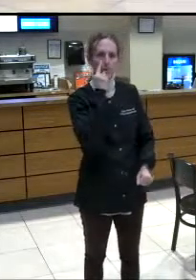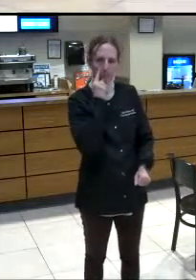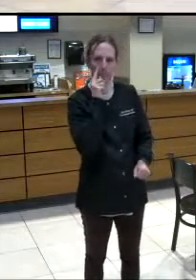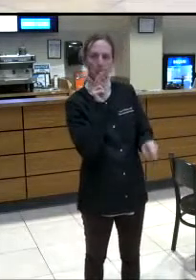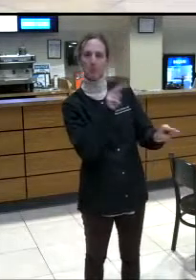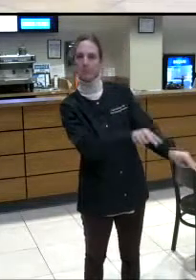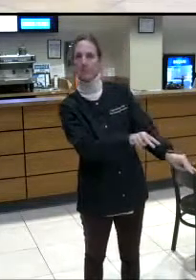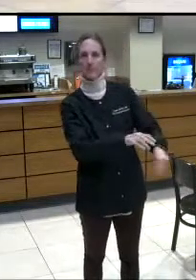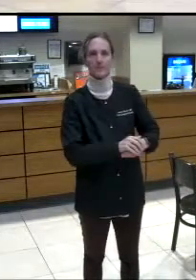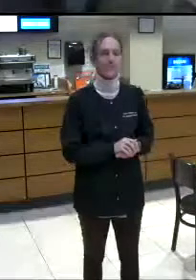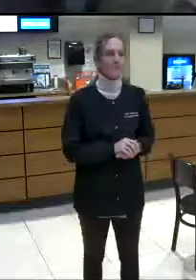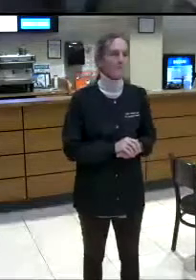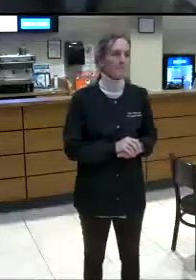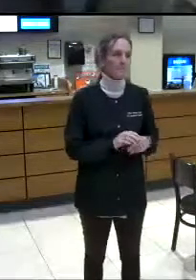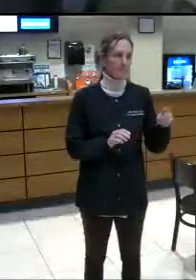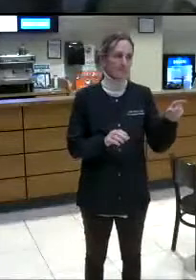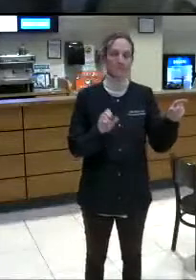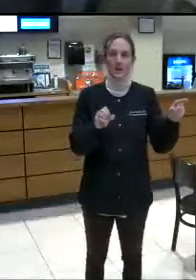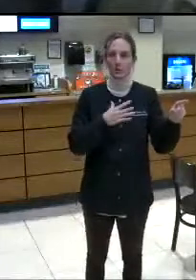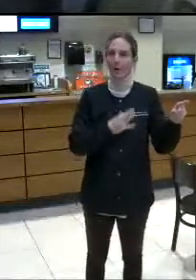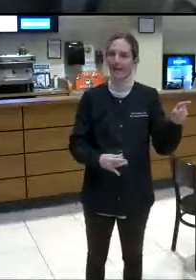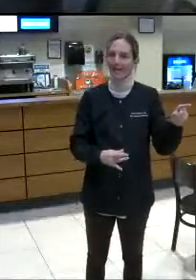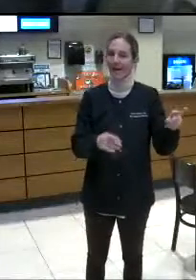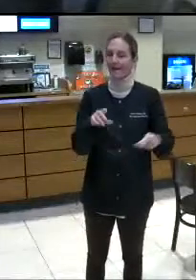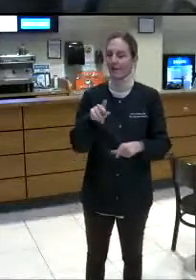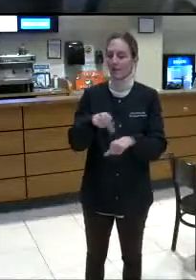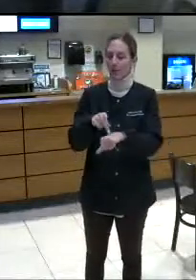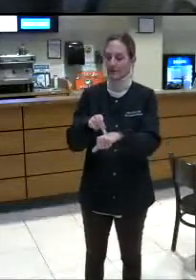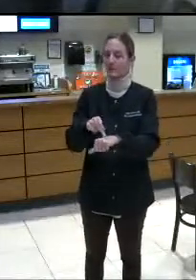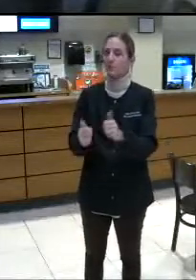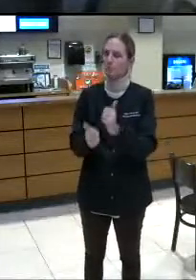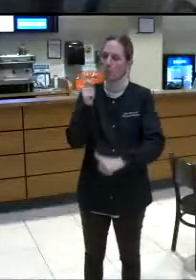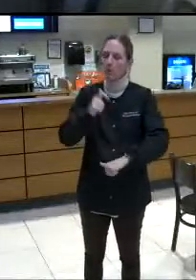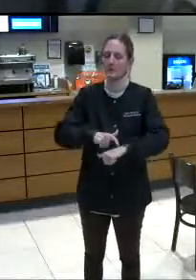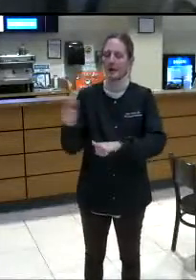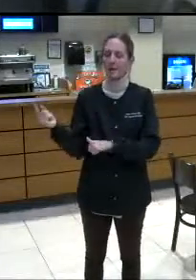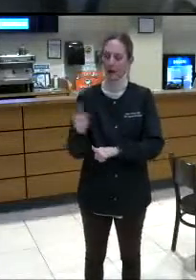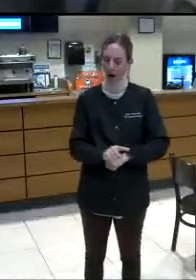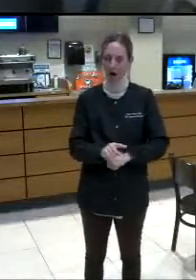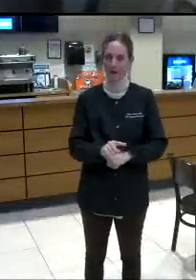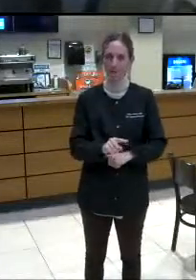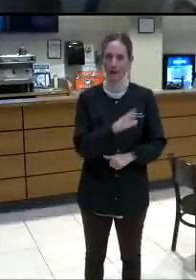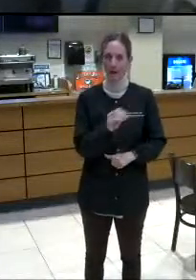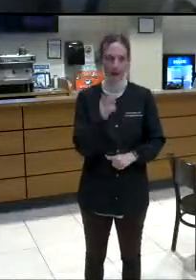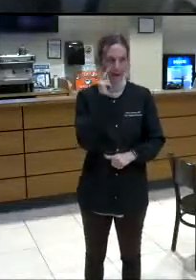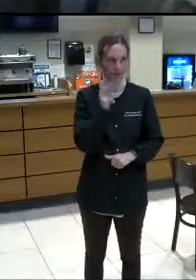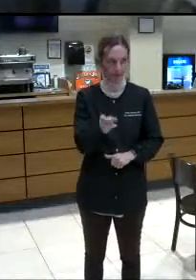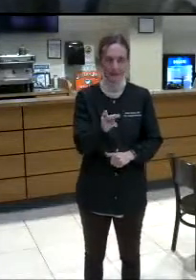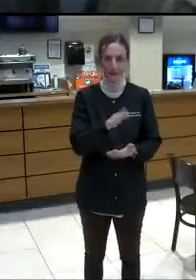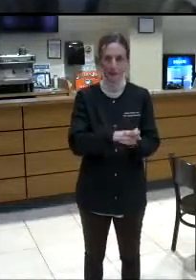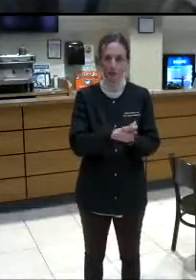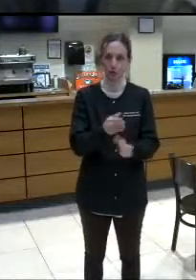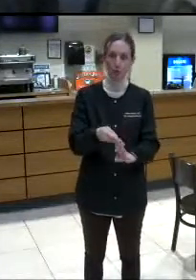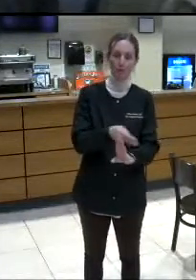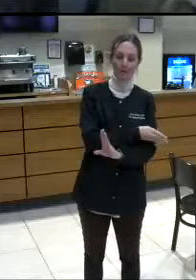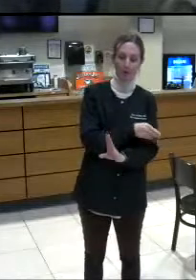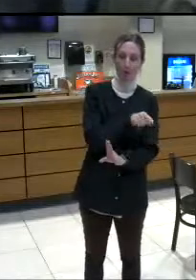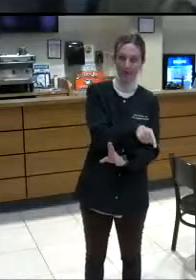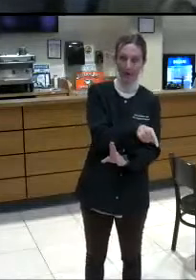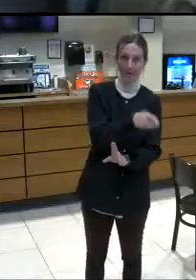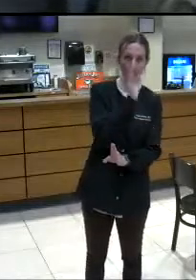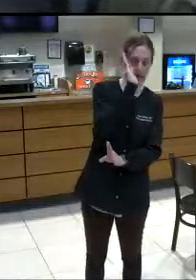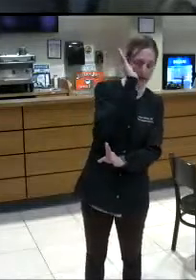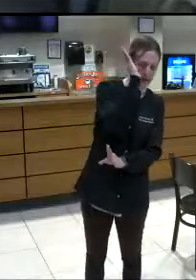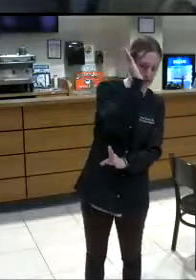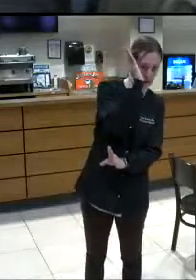liked how, so the principals usually come and they hear the school that goes before them, and then they stay and listen to